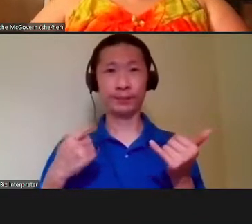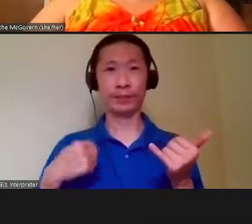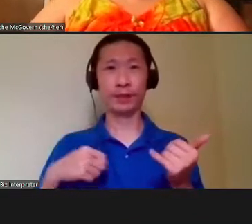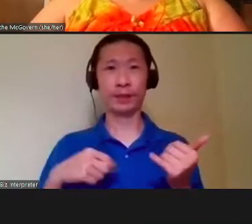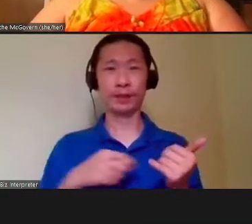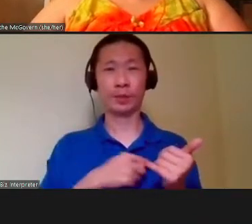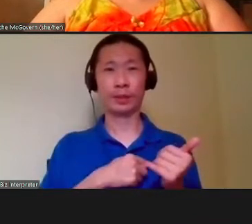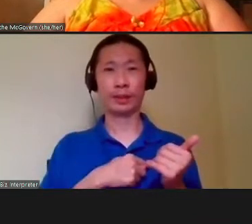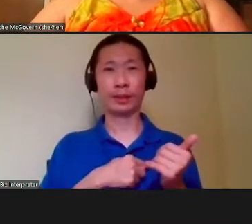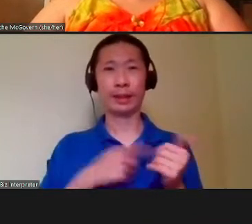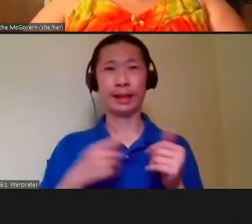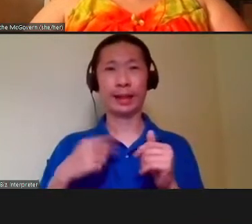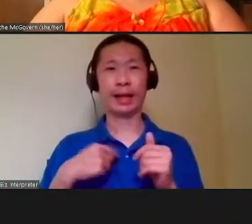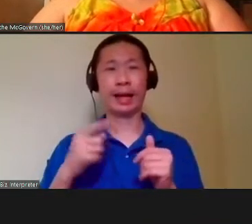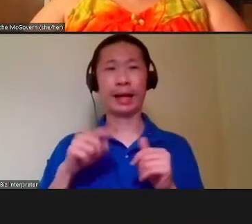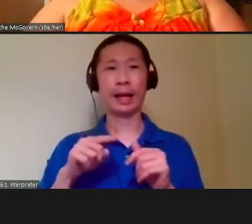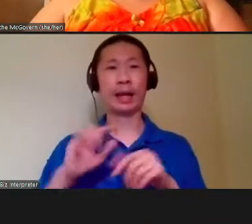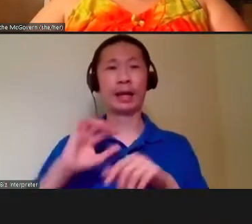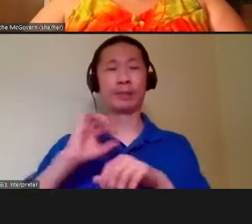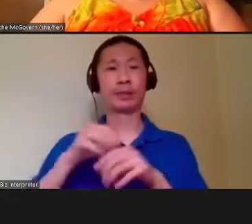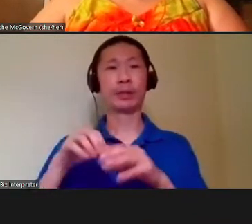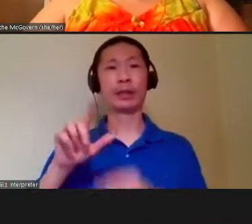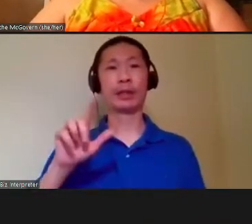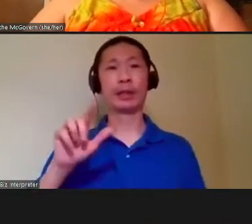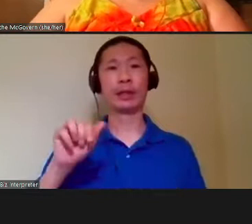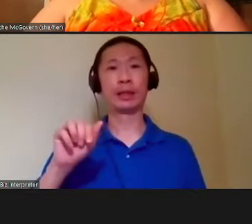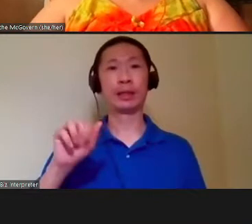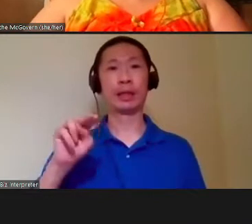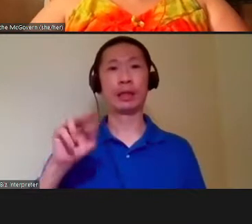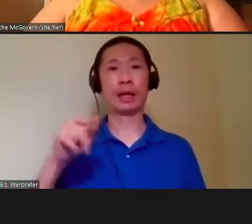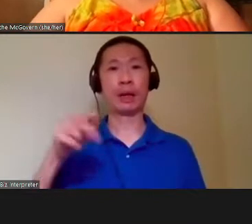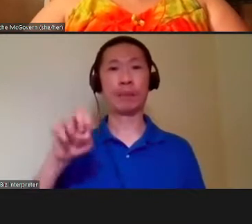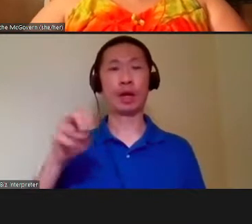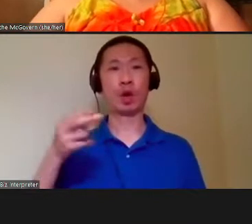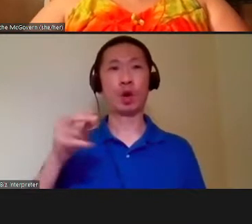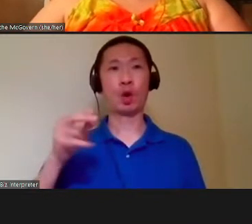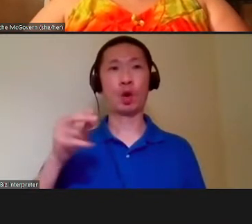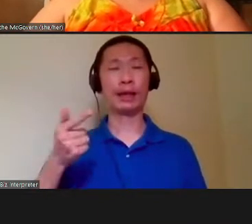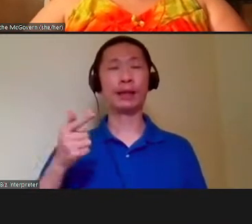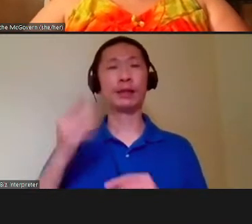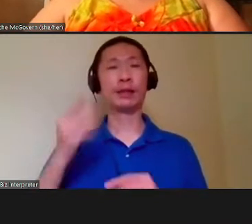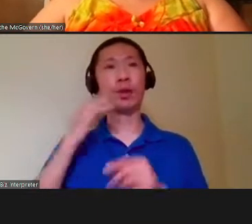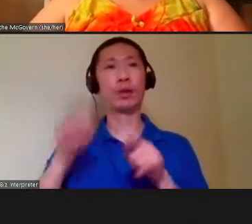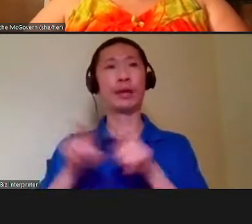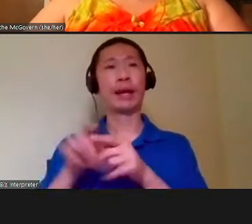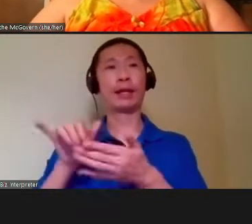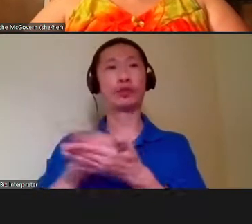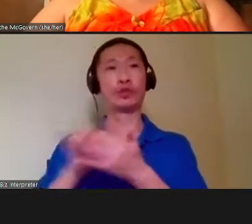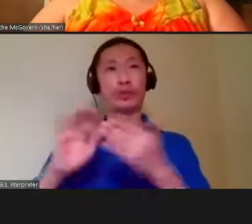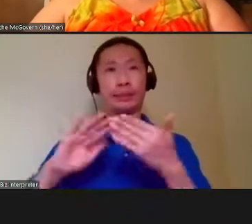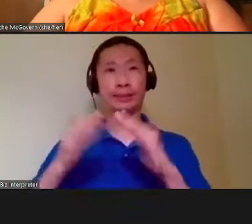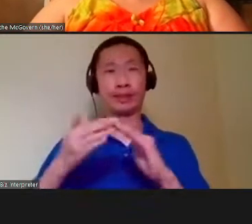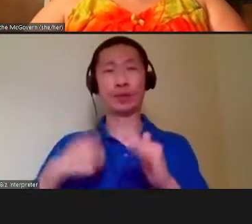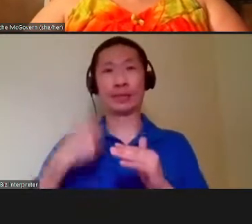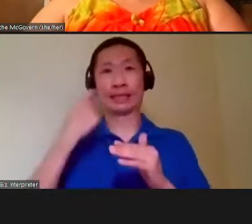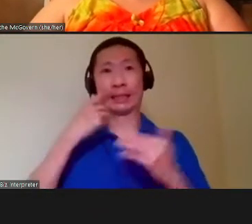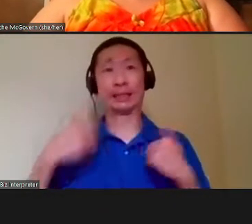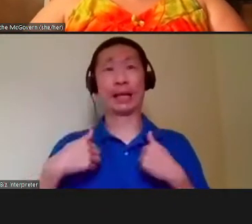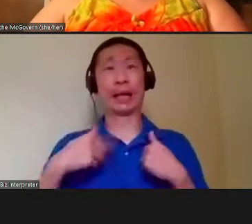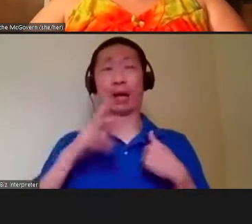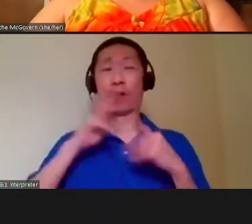I am located in Lenape Hoking, known in colonized terms as New York City, and we just had massive